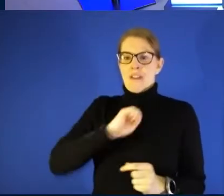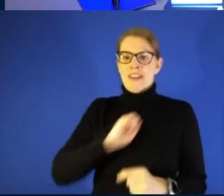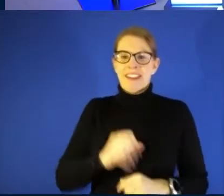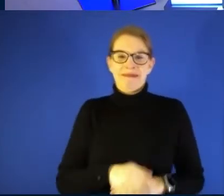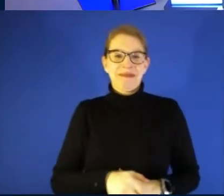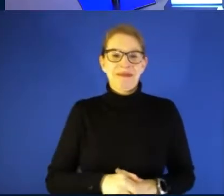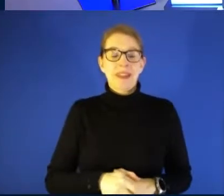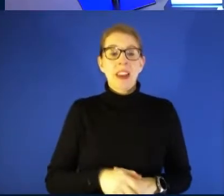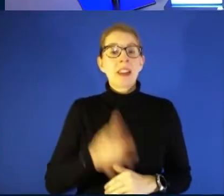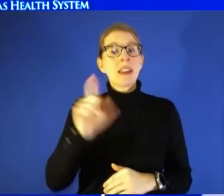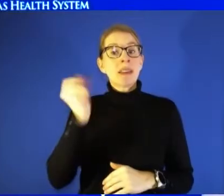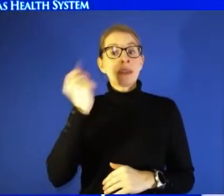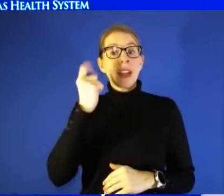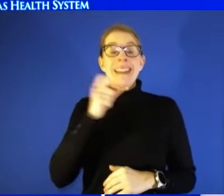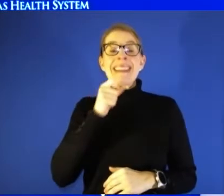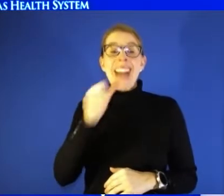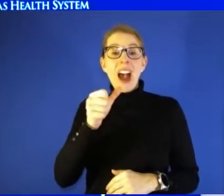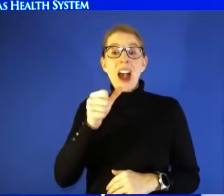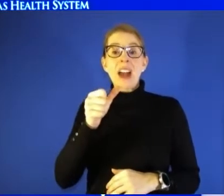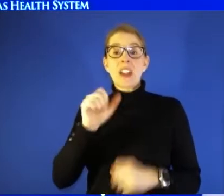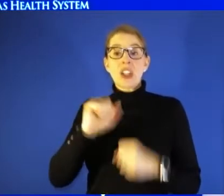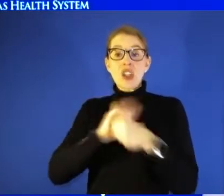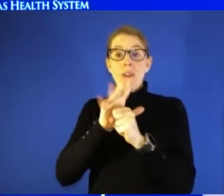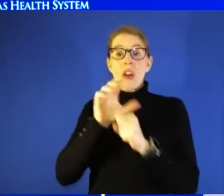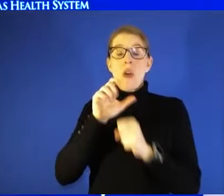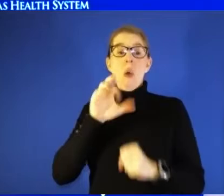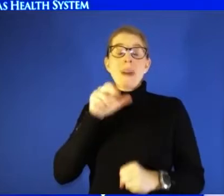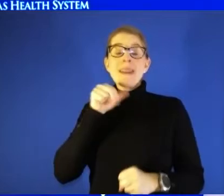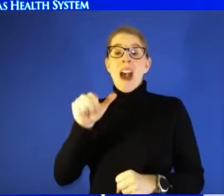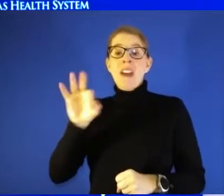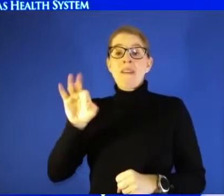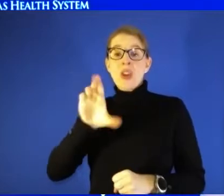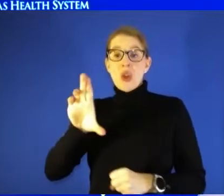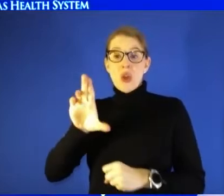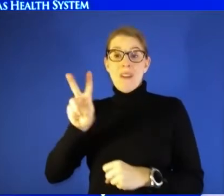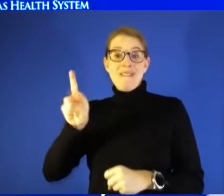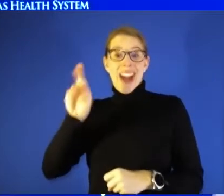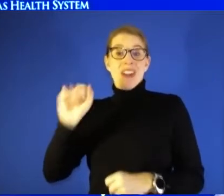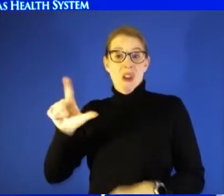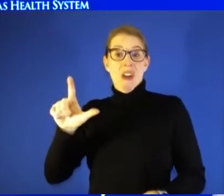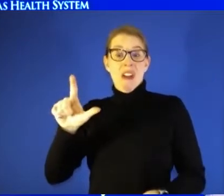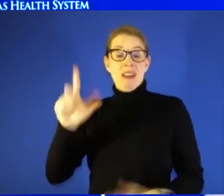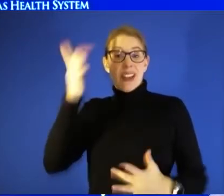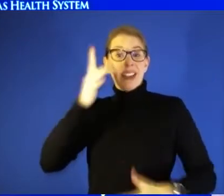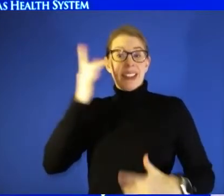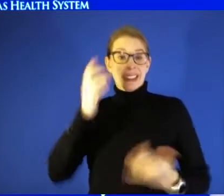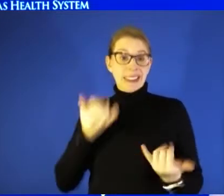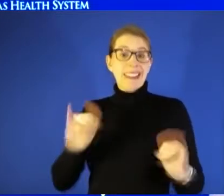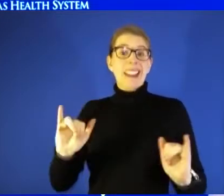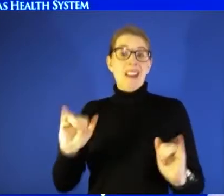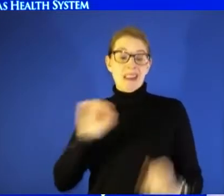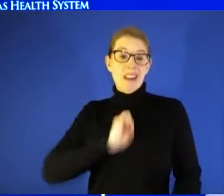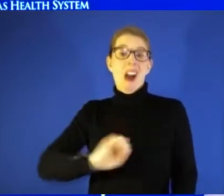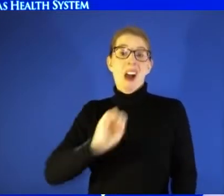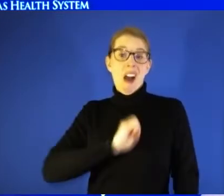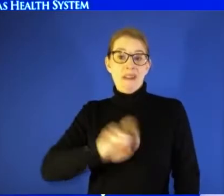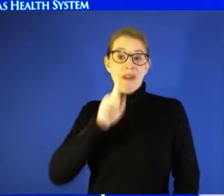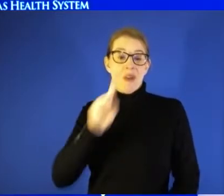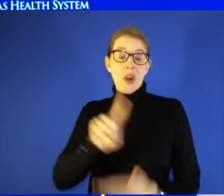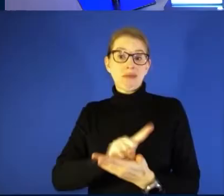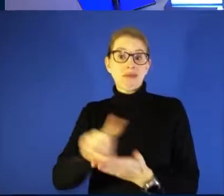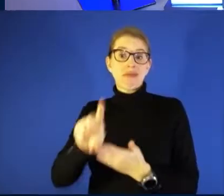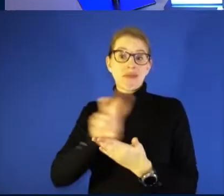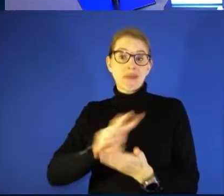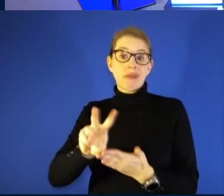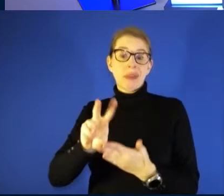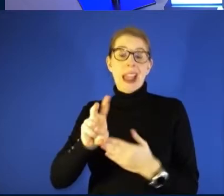other non-COVID or non-influenza respiratory viral illnesses. You can have a lingering cough for several weeks after that acute